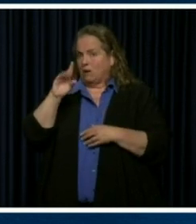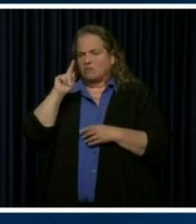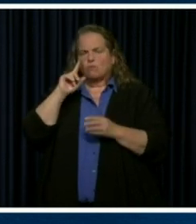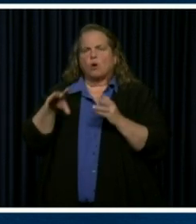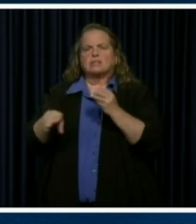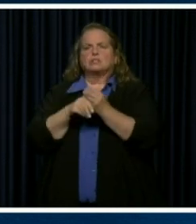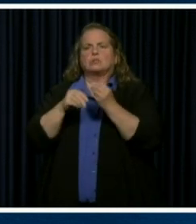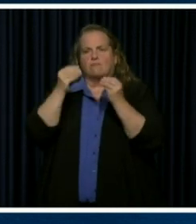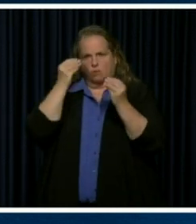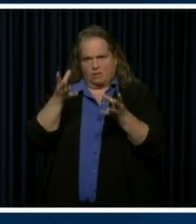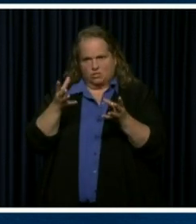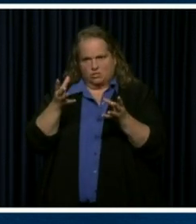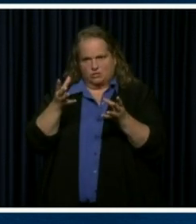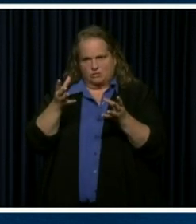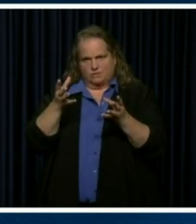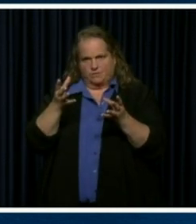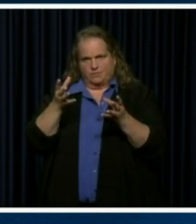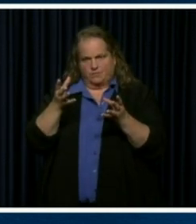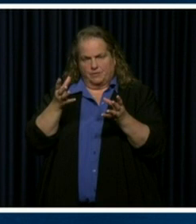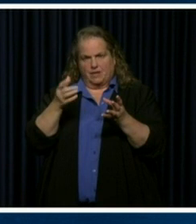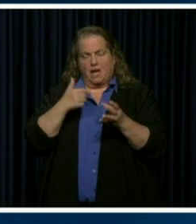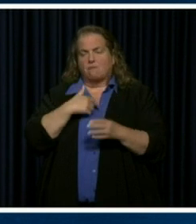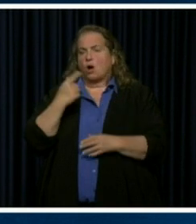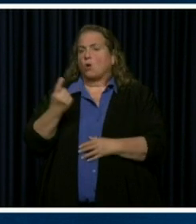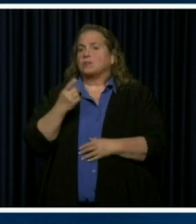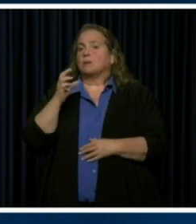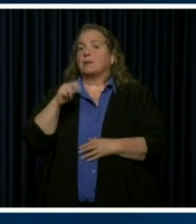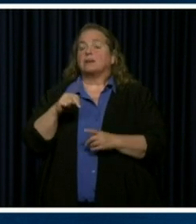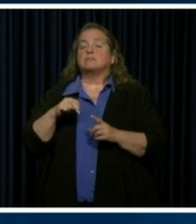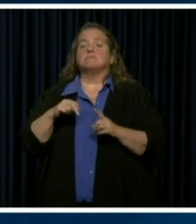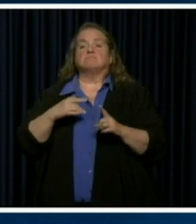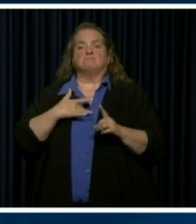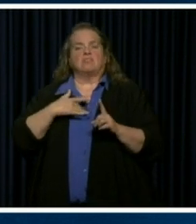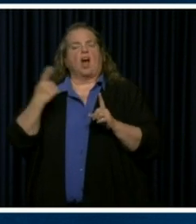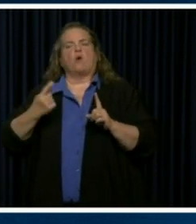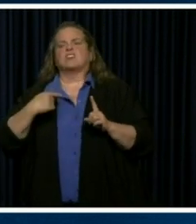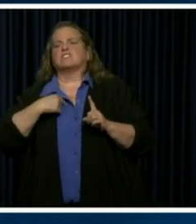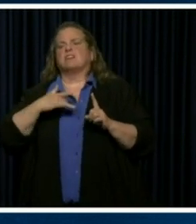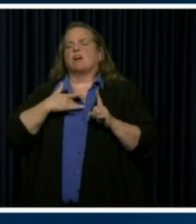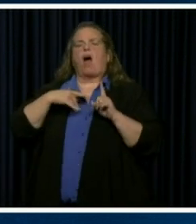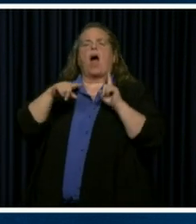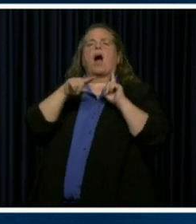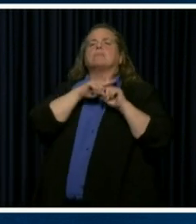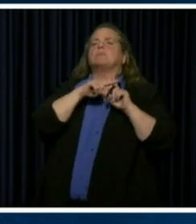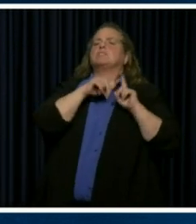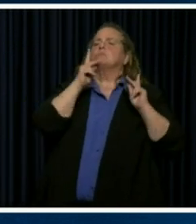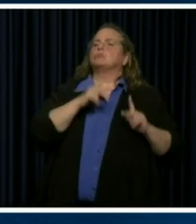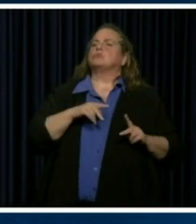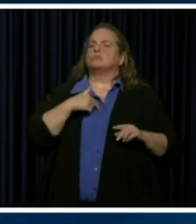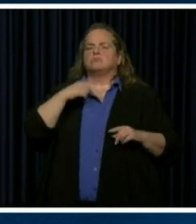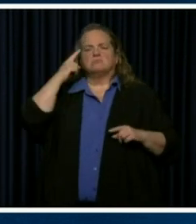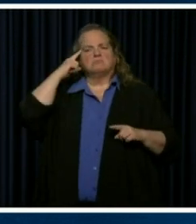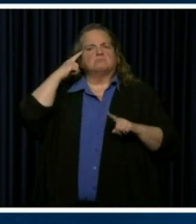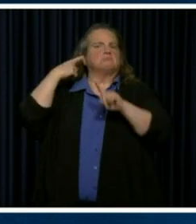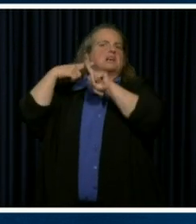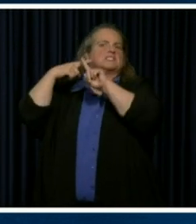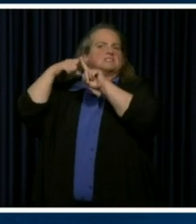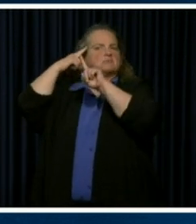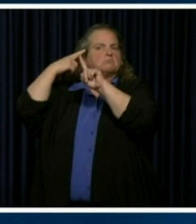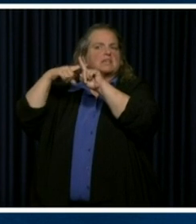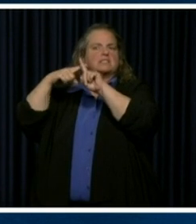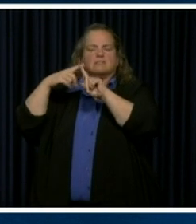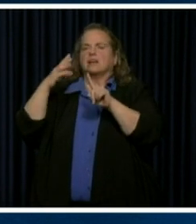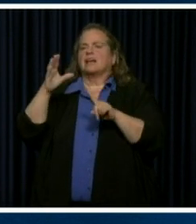additional information as they come through. I've always been an optimist, and I know we can have it both ways. It's not a binary choice